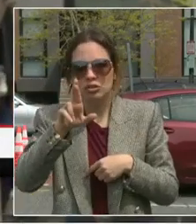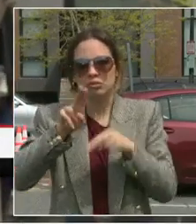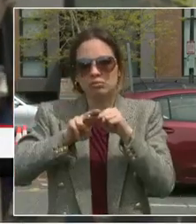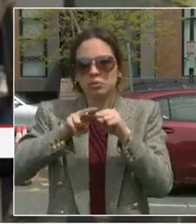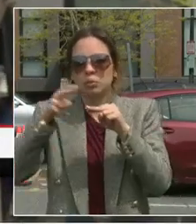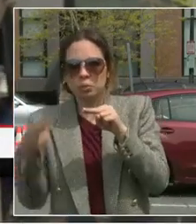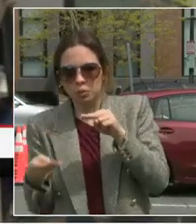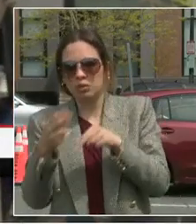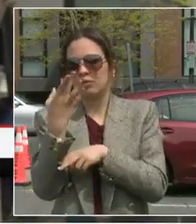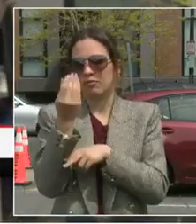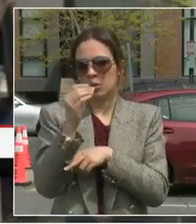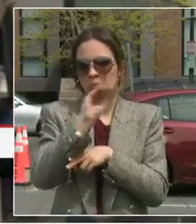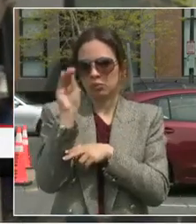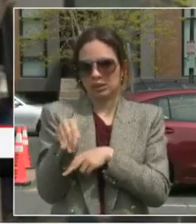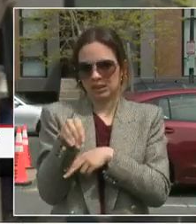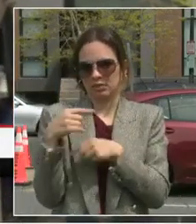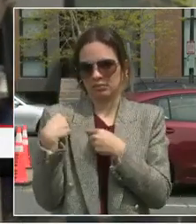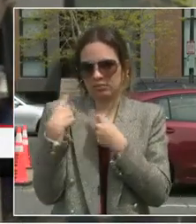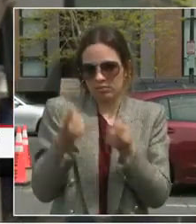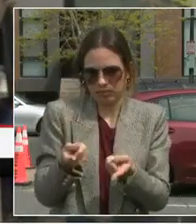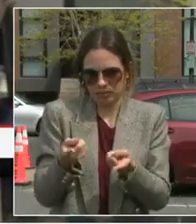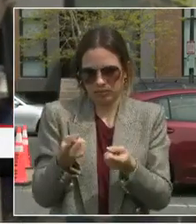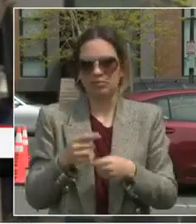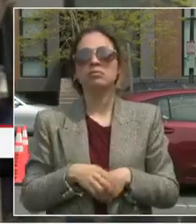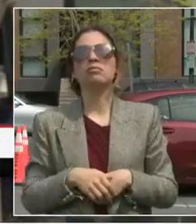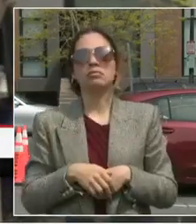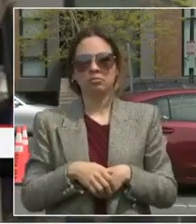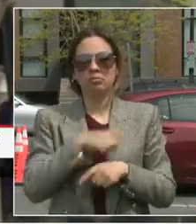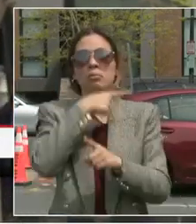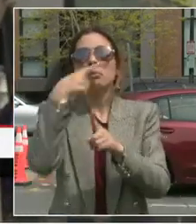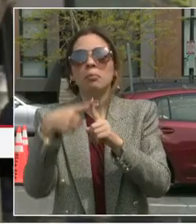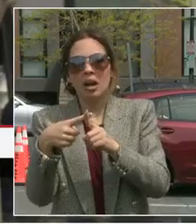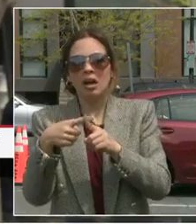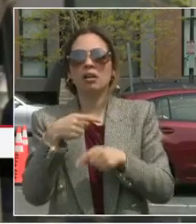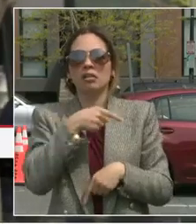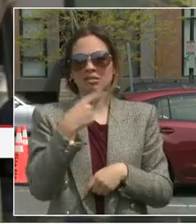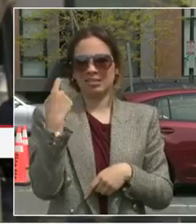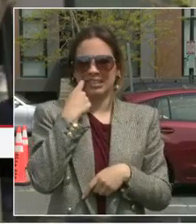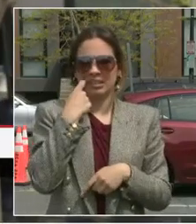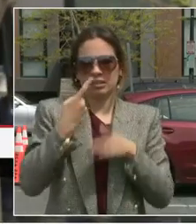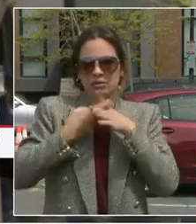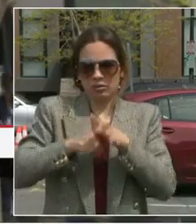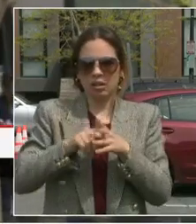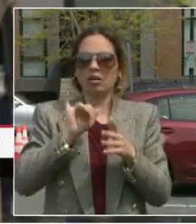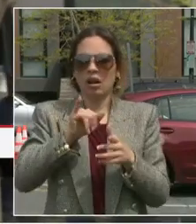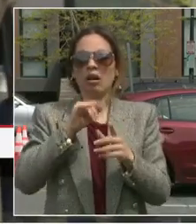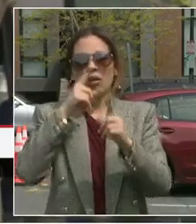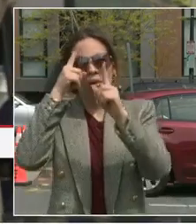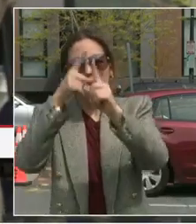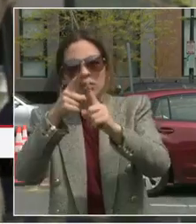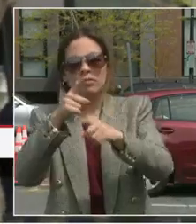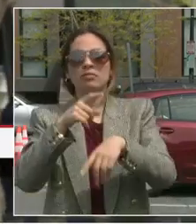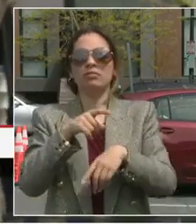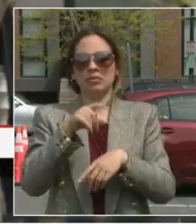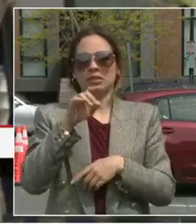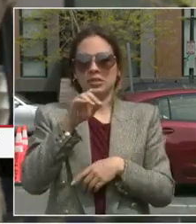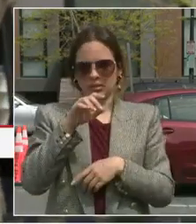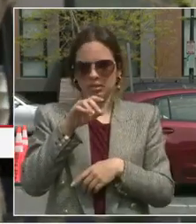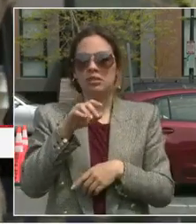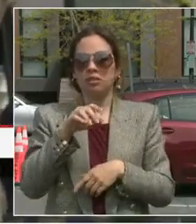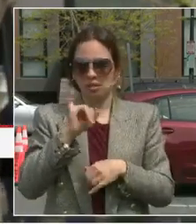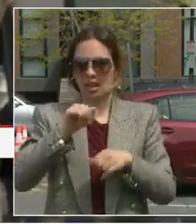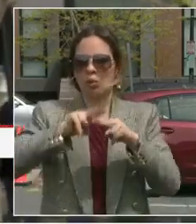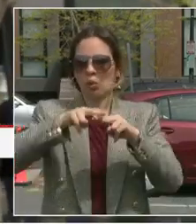and that's down 78% since we launched Homeward DC. And in 2015,